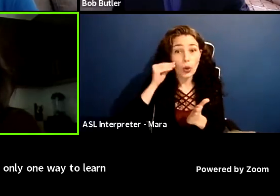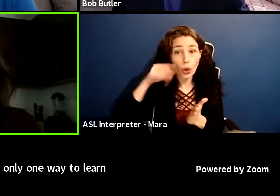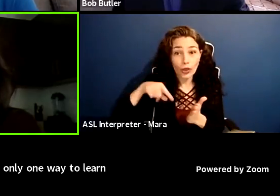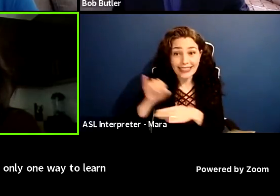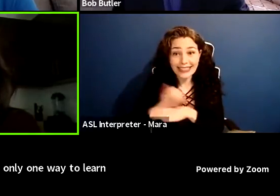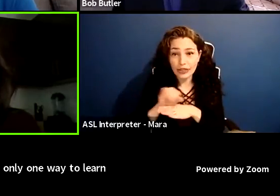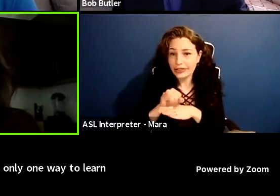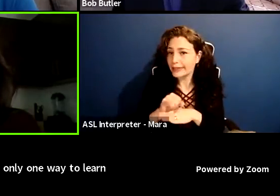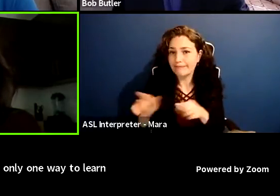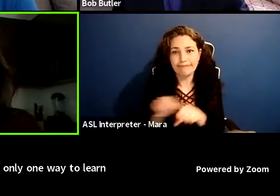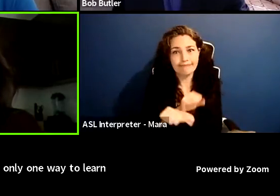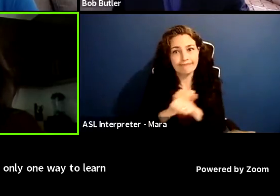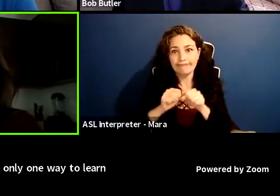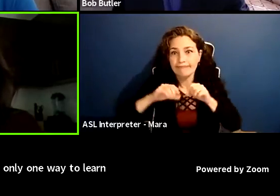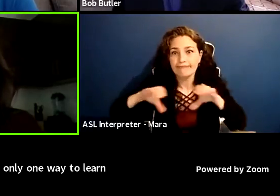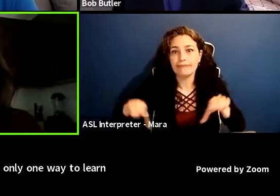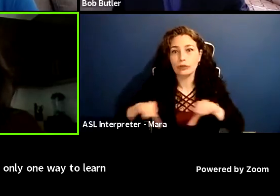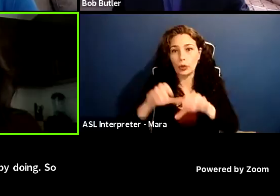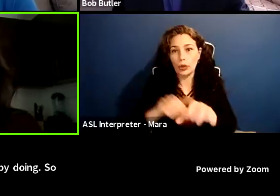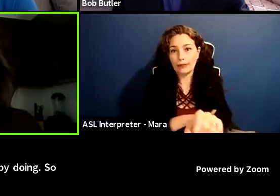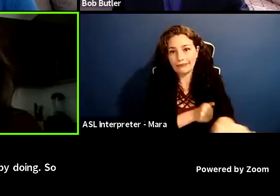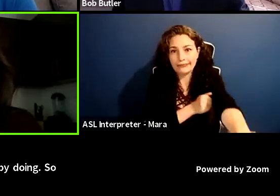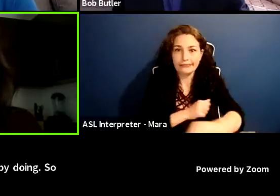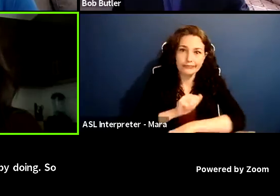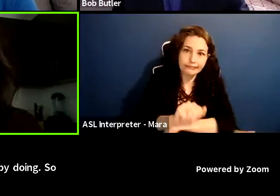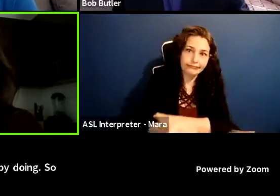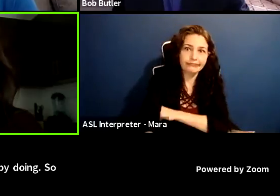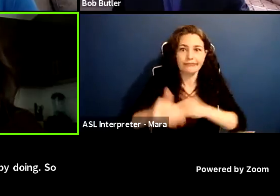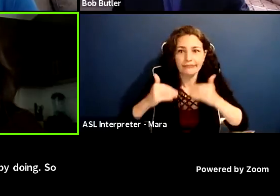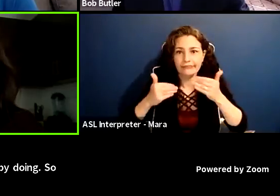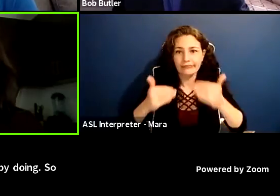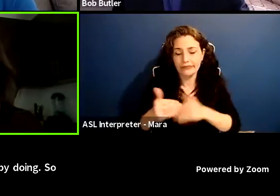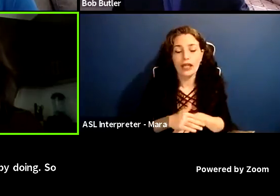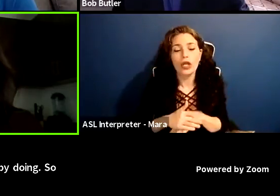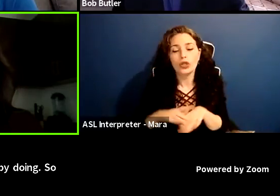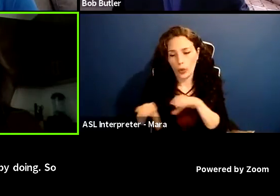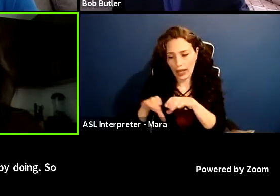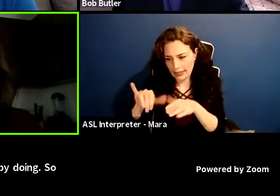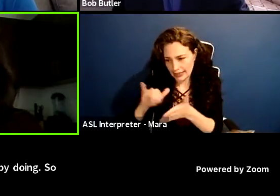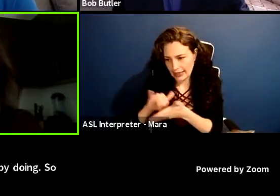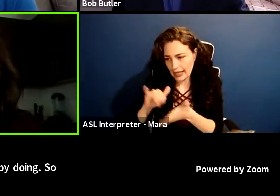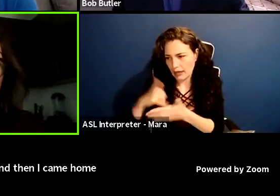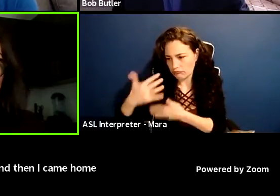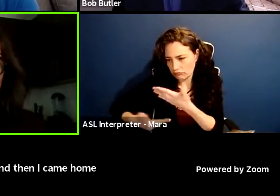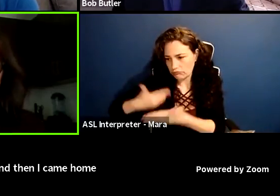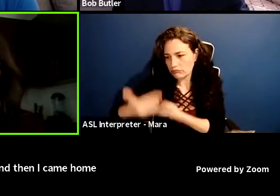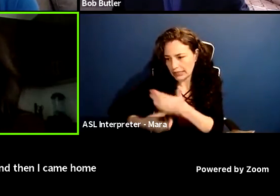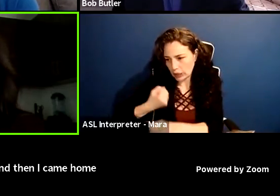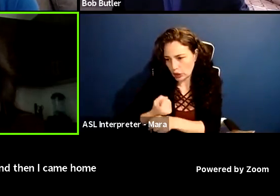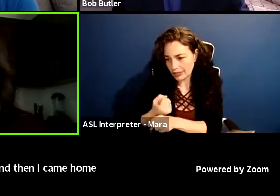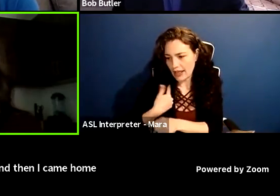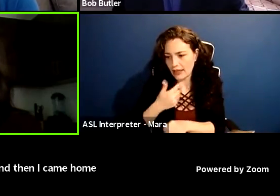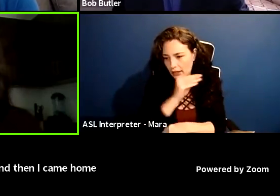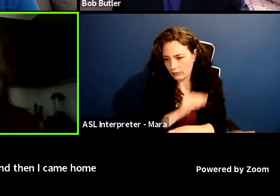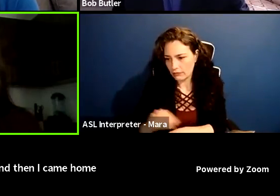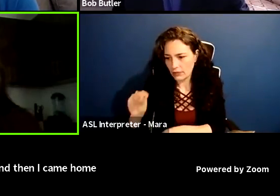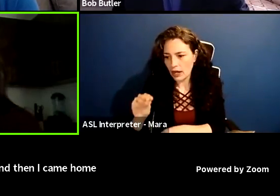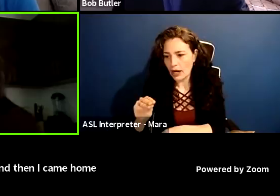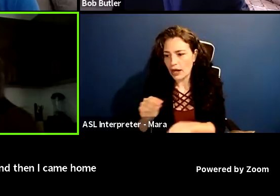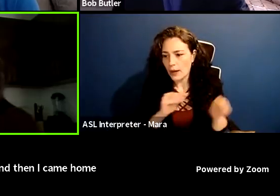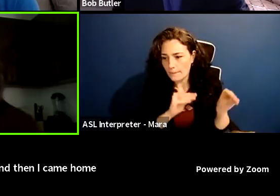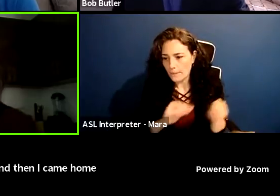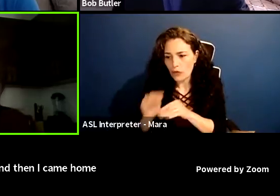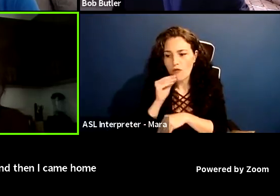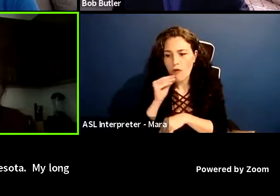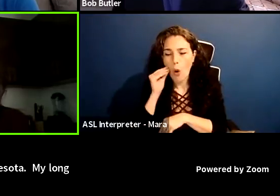did that for a couple of years, and then I came home to where I grew up here in Minnesota. My long O probably gave that away,